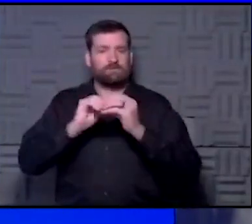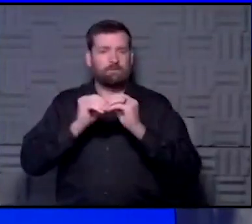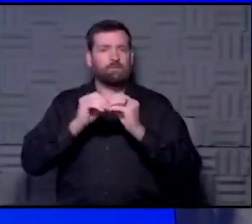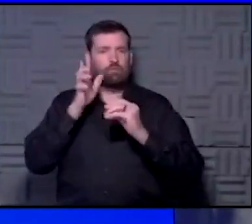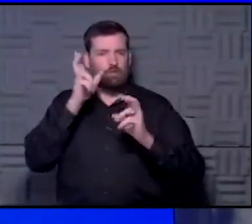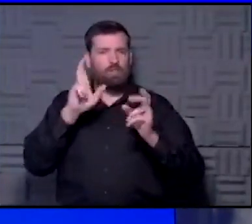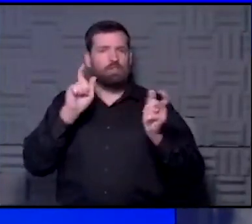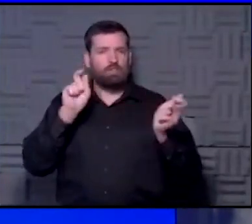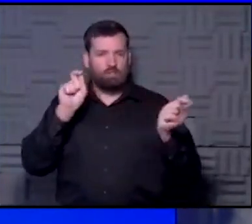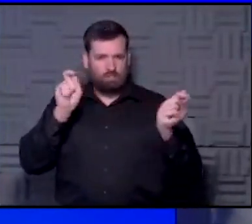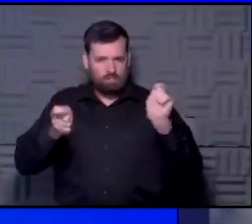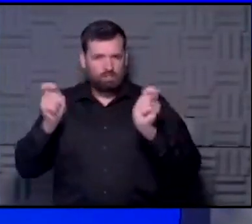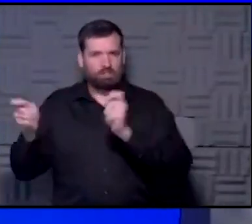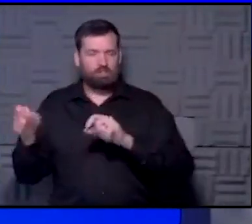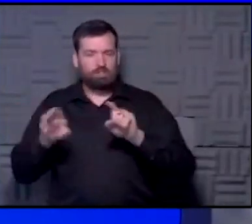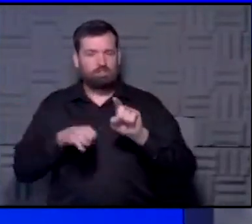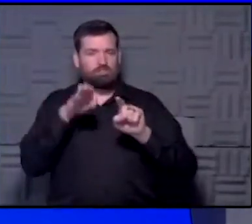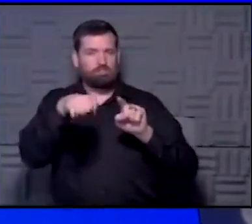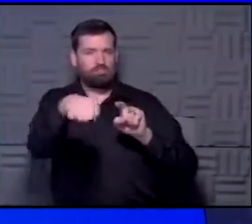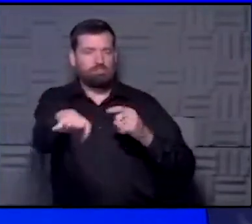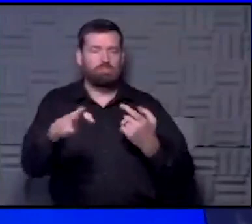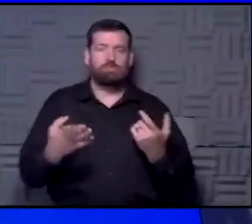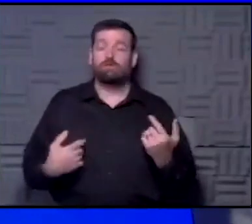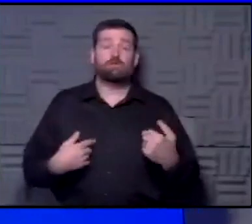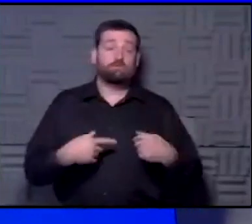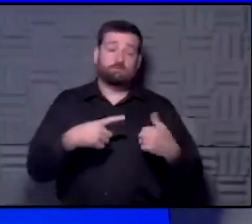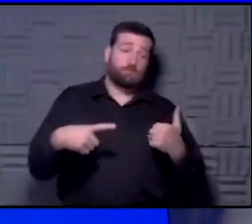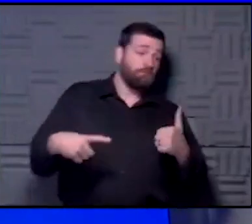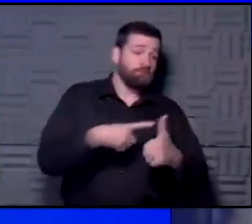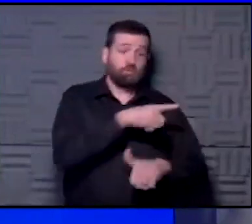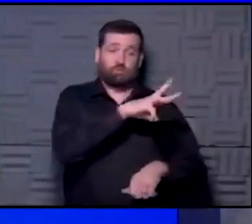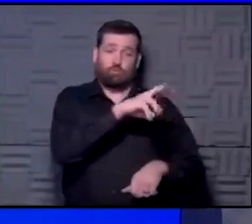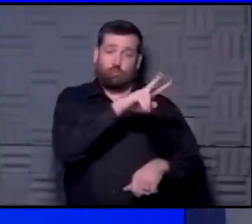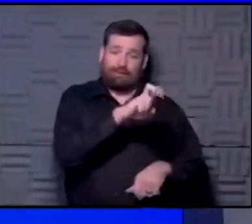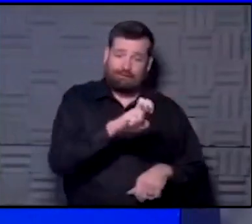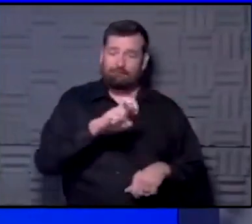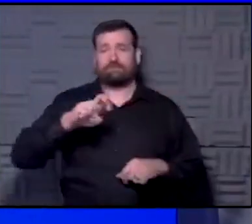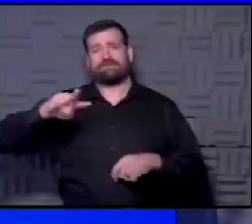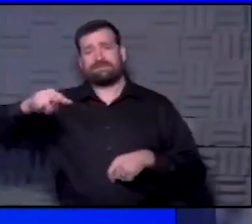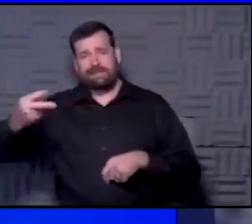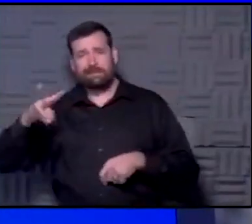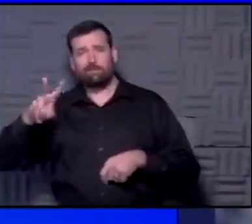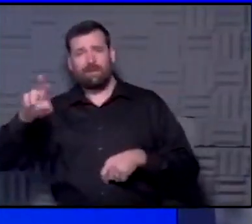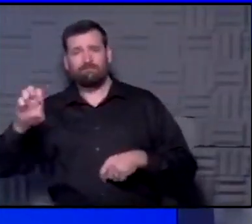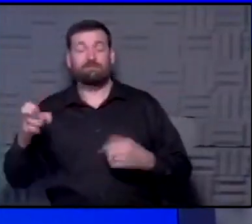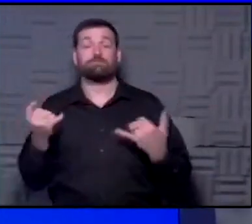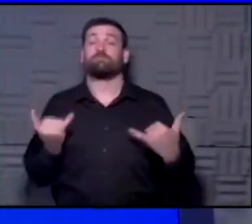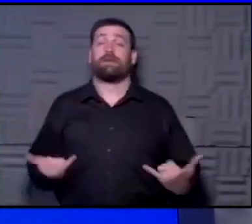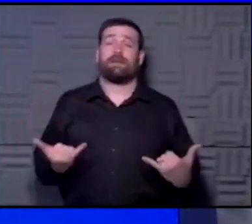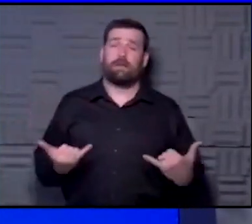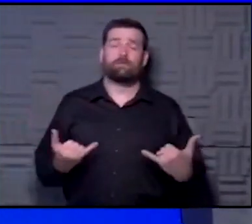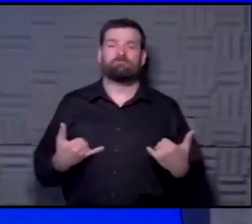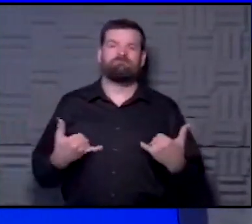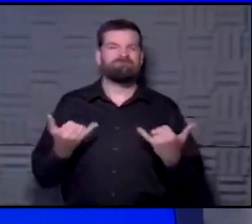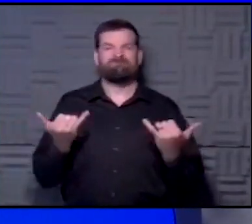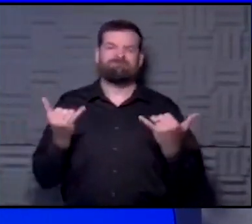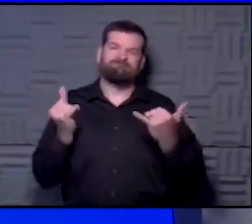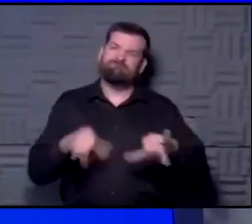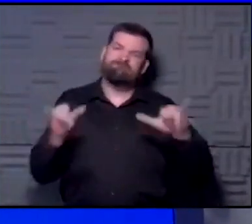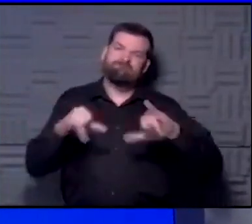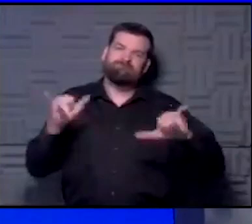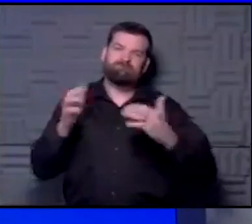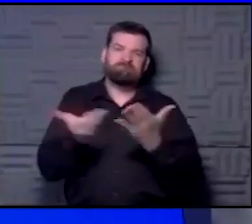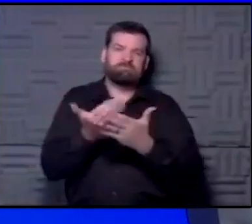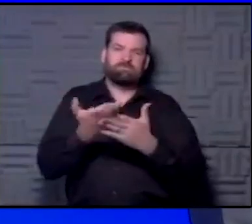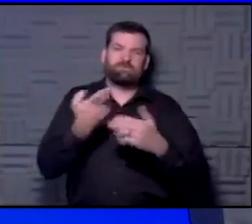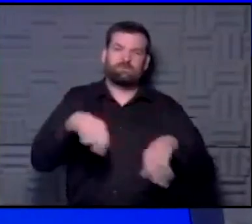change. They from go up day and down to all the day. time. And so it's hard to say this is a first wave, this is a second wave. I think this is right now the new normal, where they will go up and